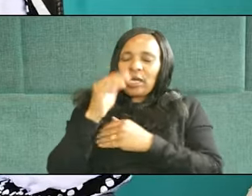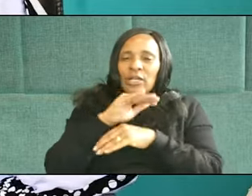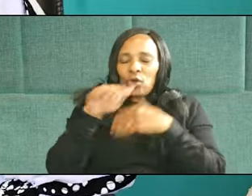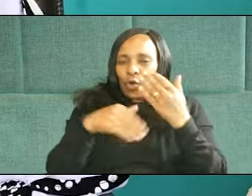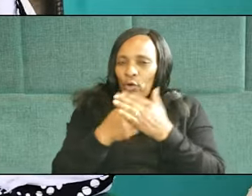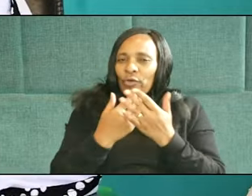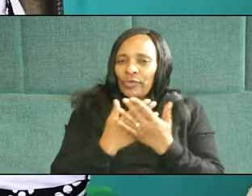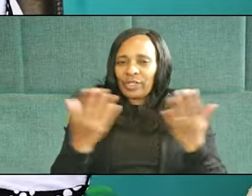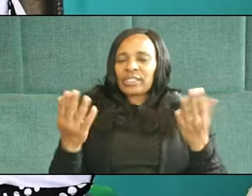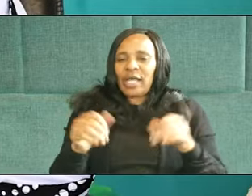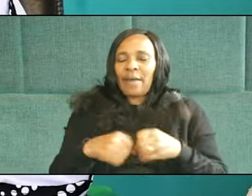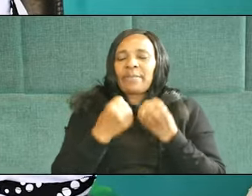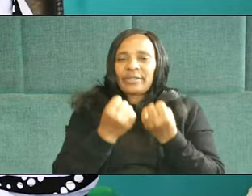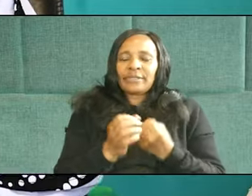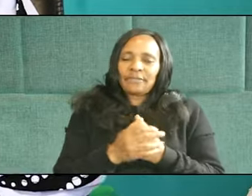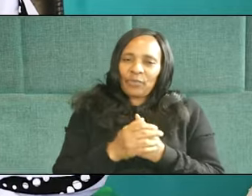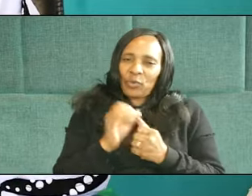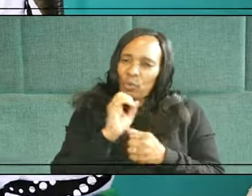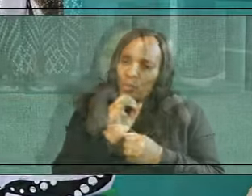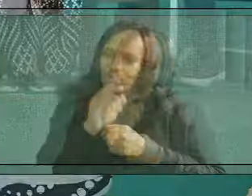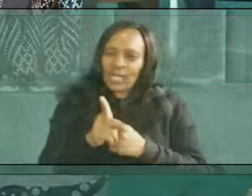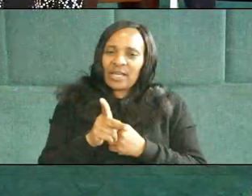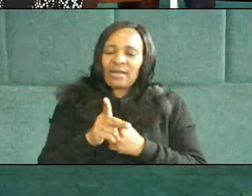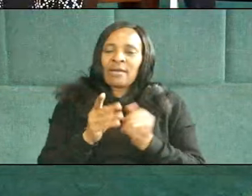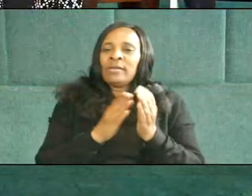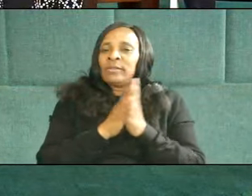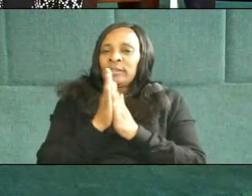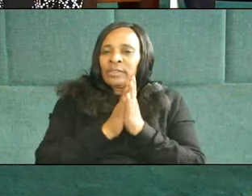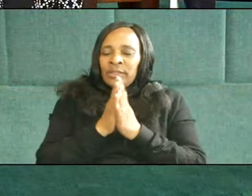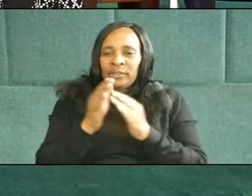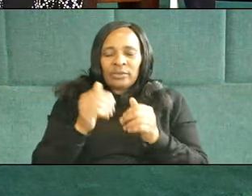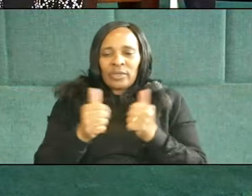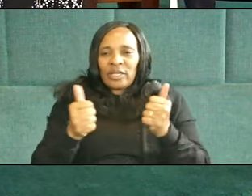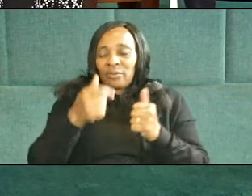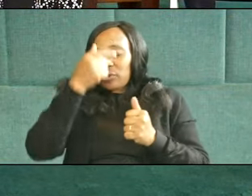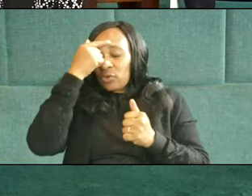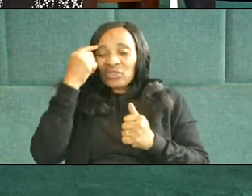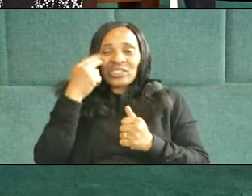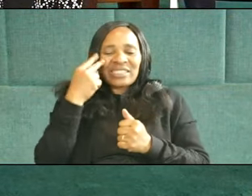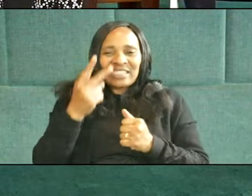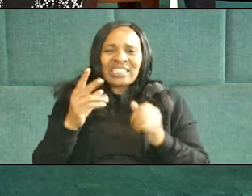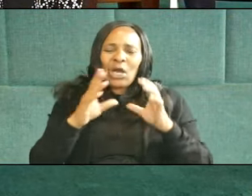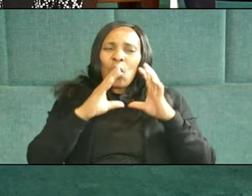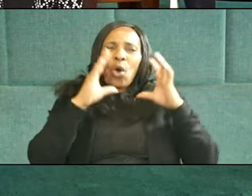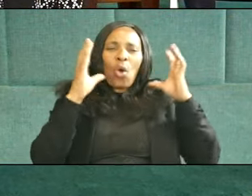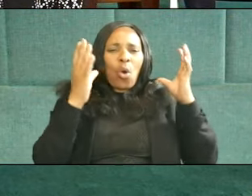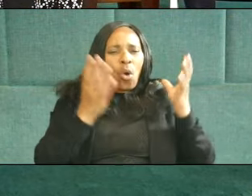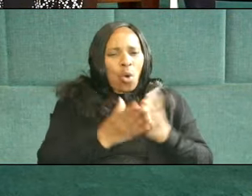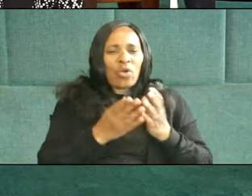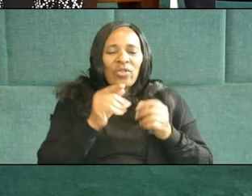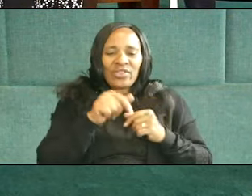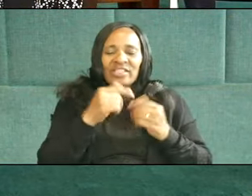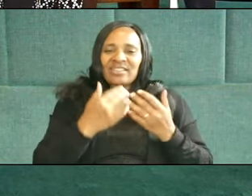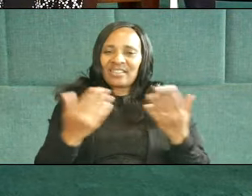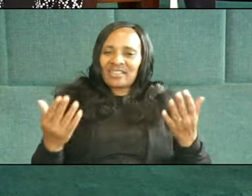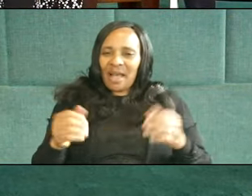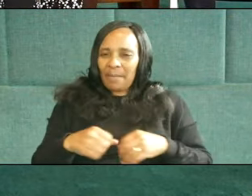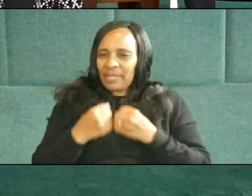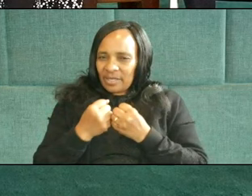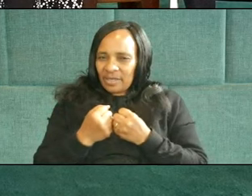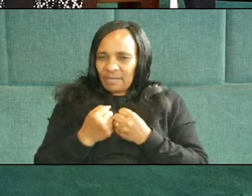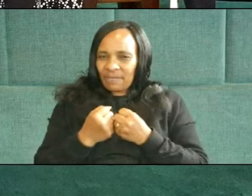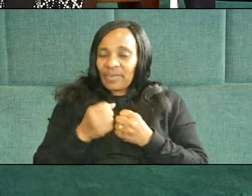Yeah. All right. Okay. That is very interesting as well, because you see this whole alliance fell apart. This